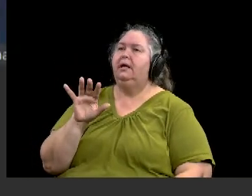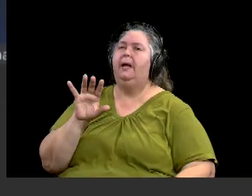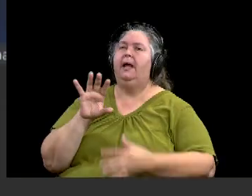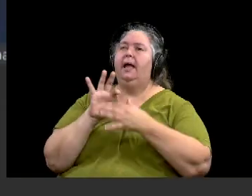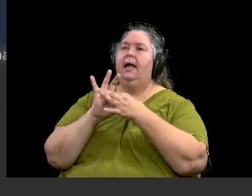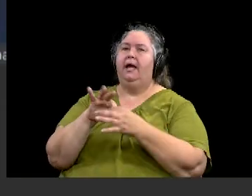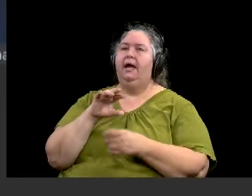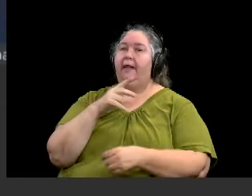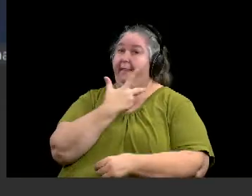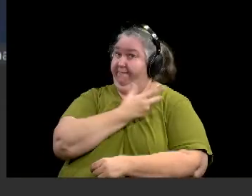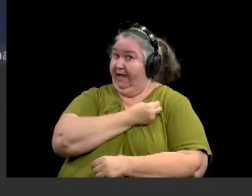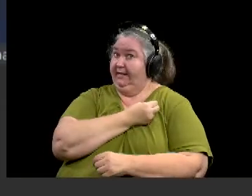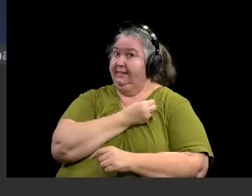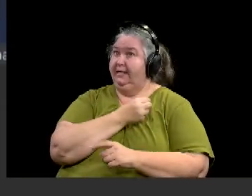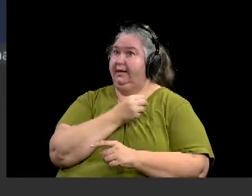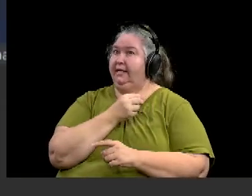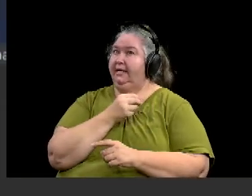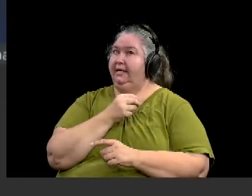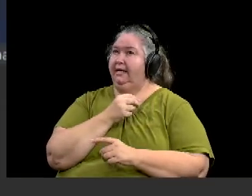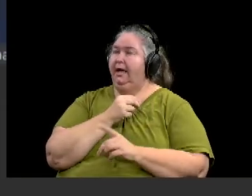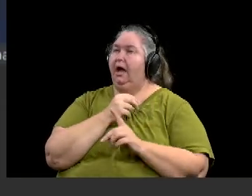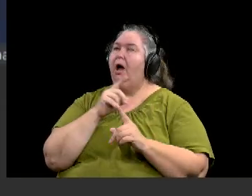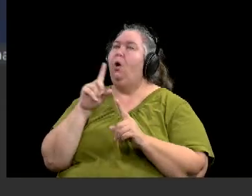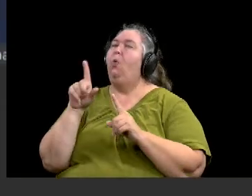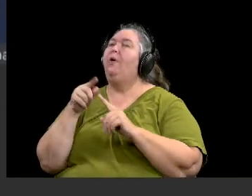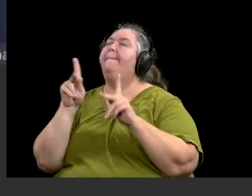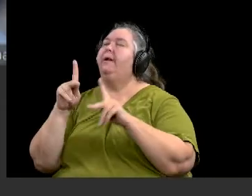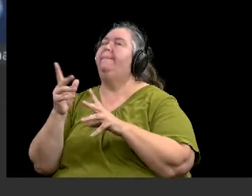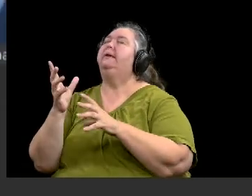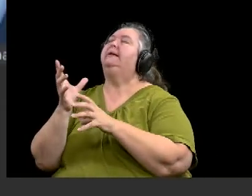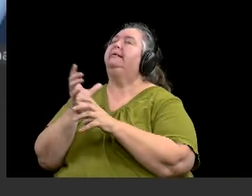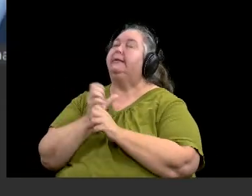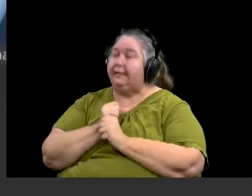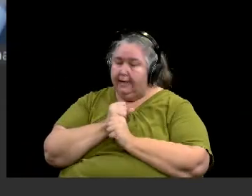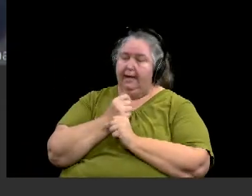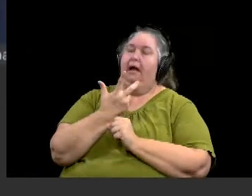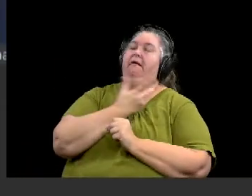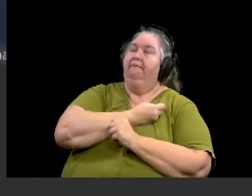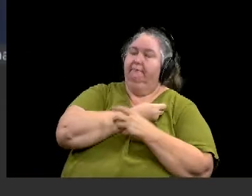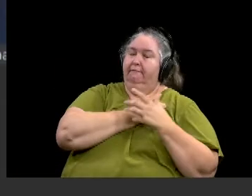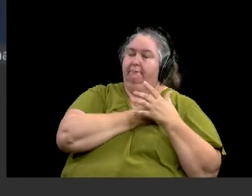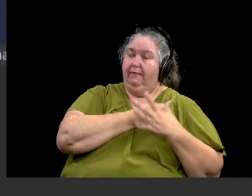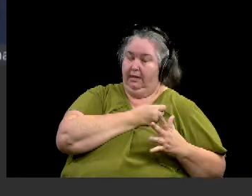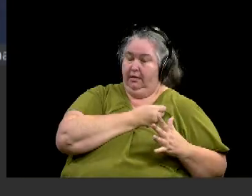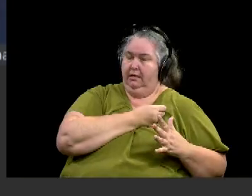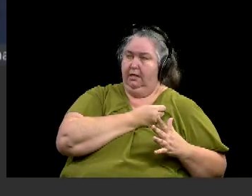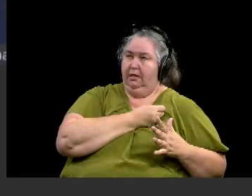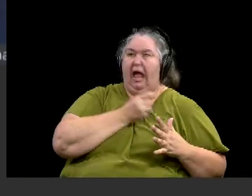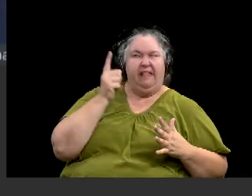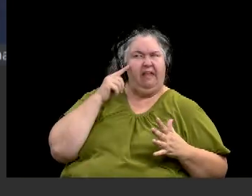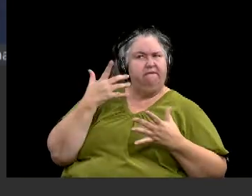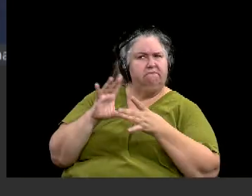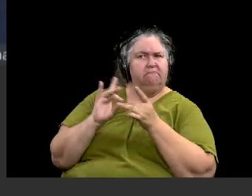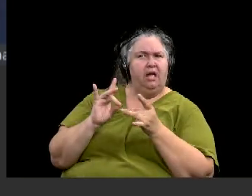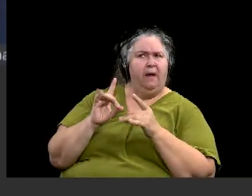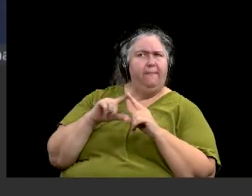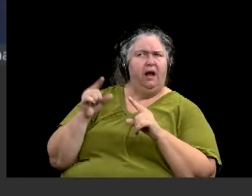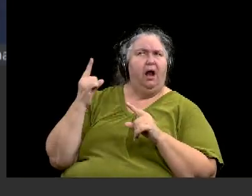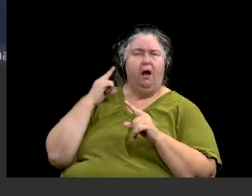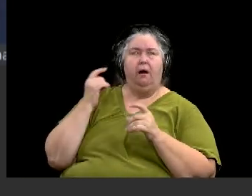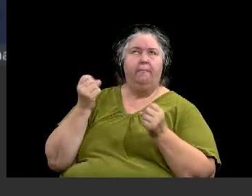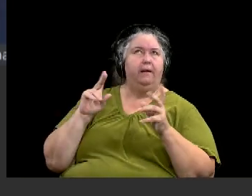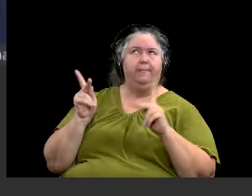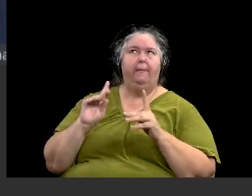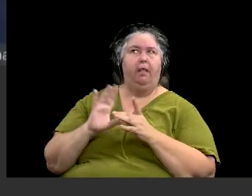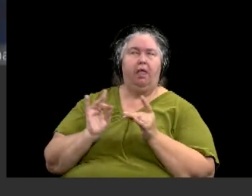do get the vaccine. And I think it's been mentioned before, but I've just heard so many people mention this to me just out in public. Once